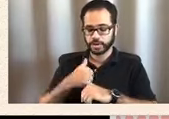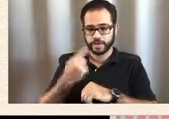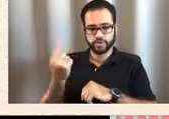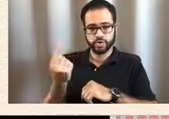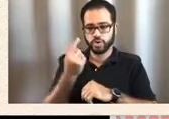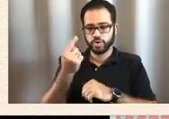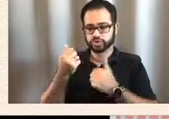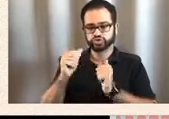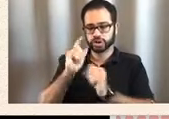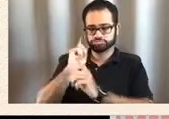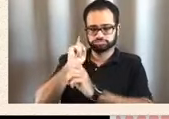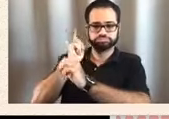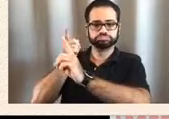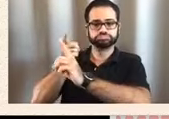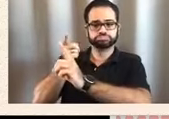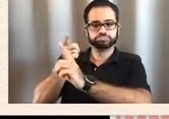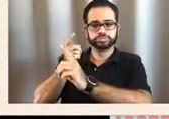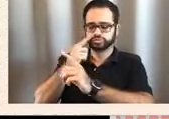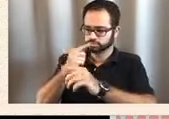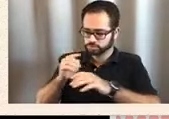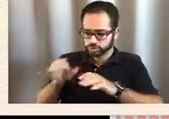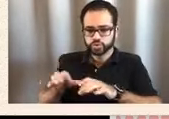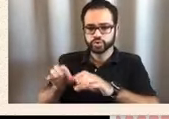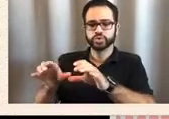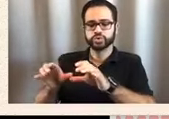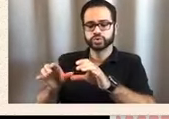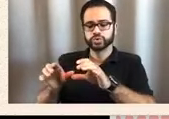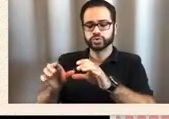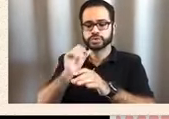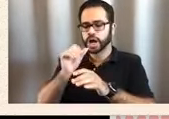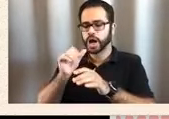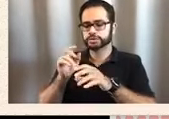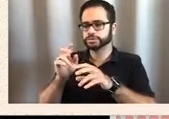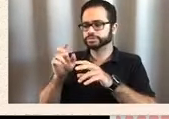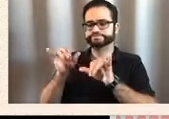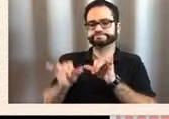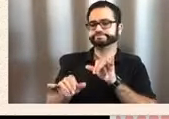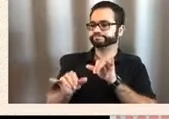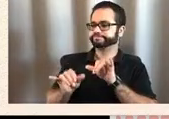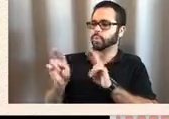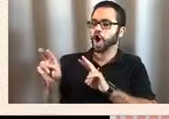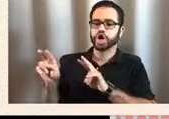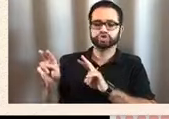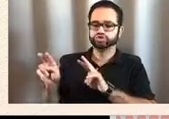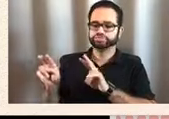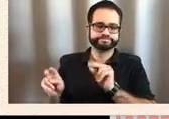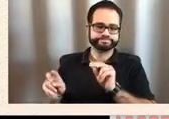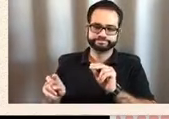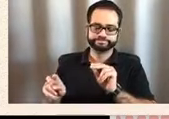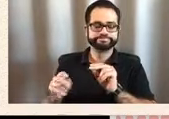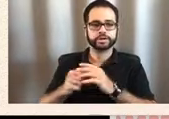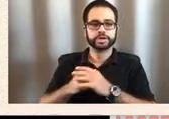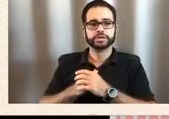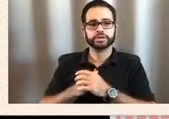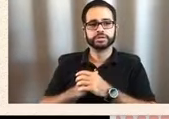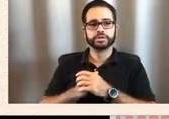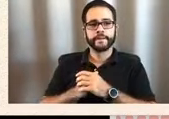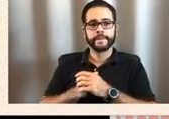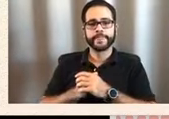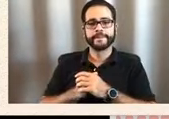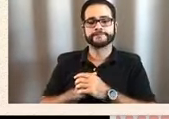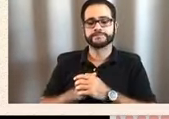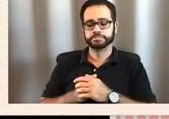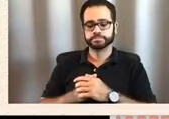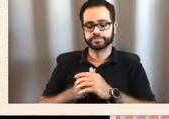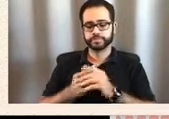be, is to be a doer rather than a bystander, because from a consumer